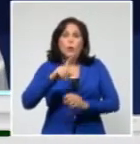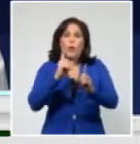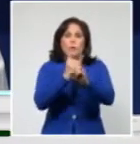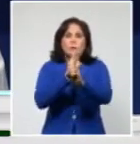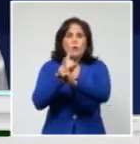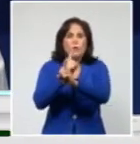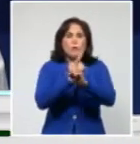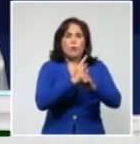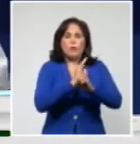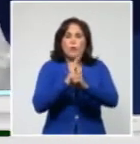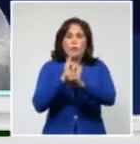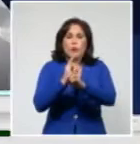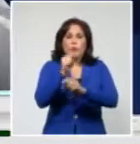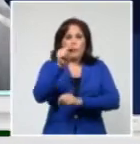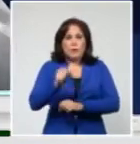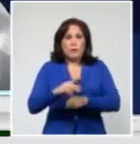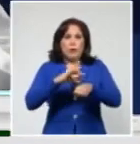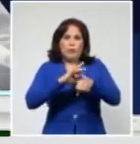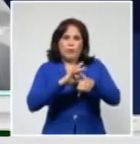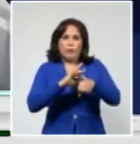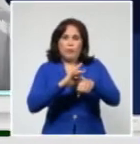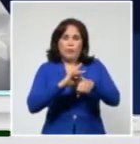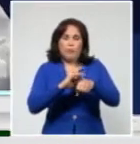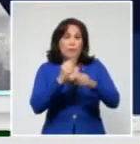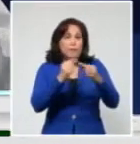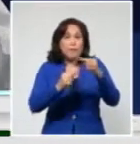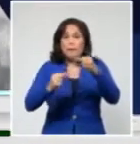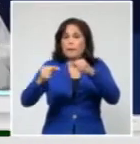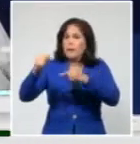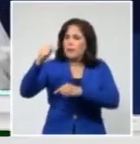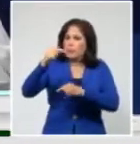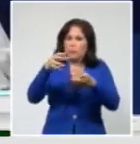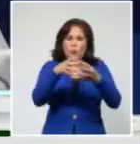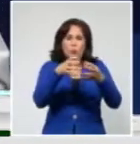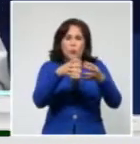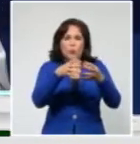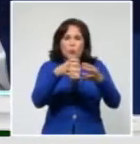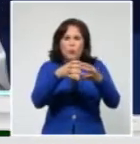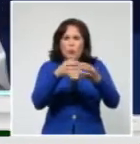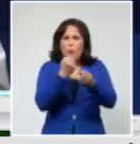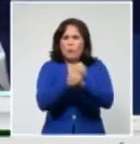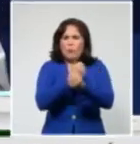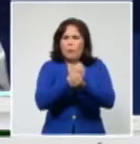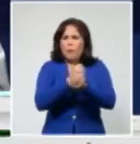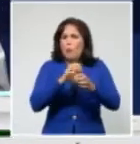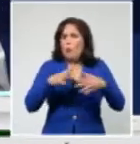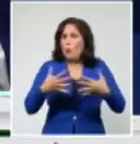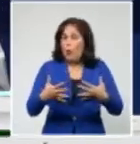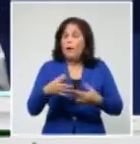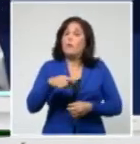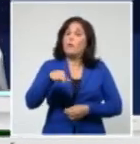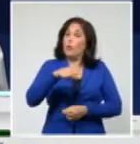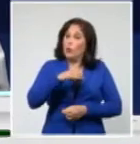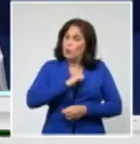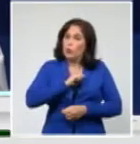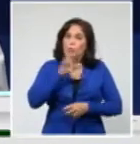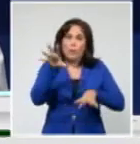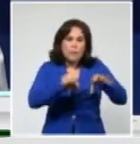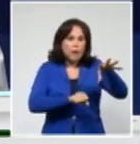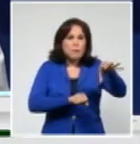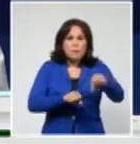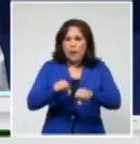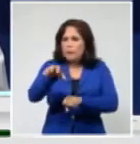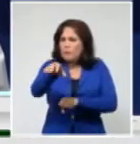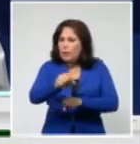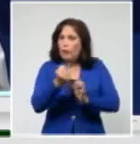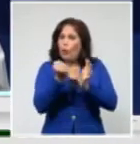infection. Of the 51 cases diagnosed yesterday, the source of infection linked to 6 is